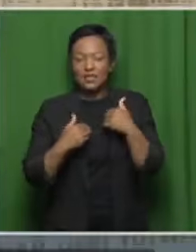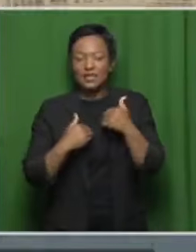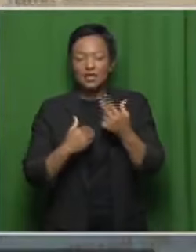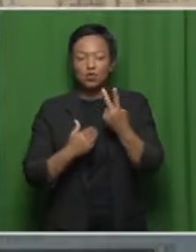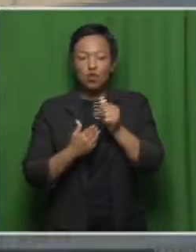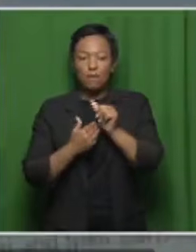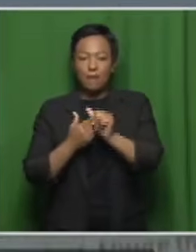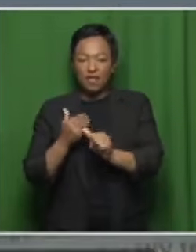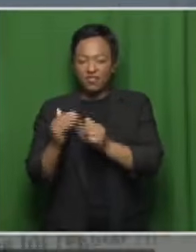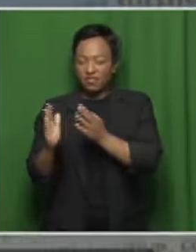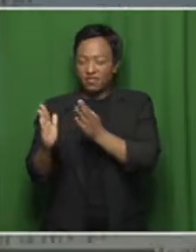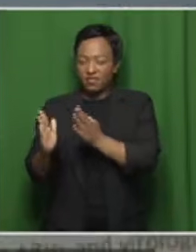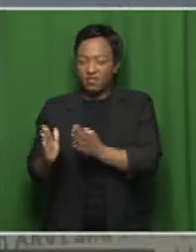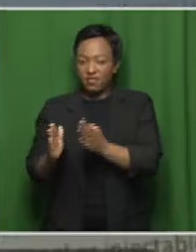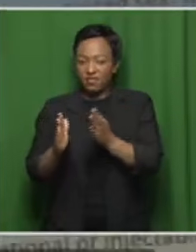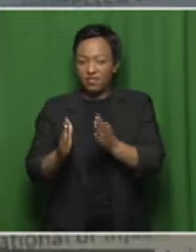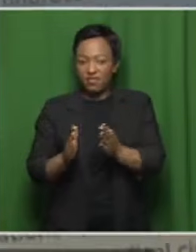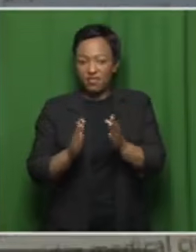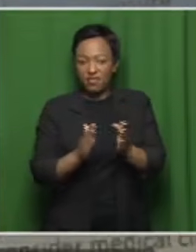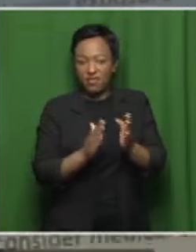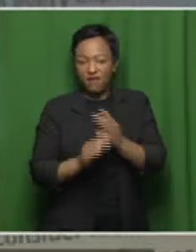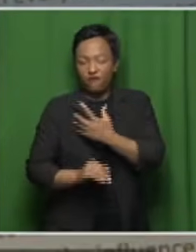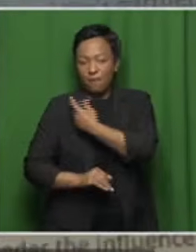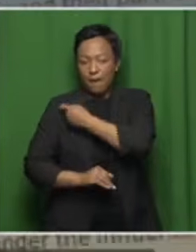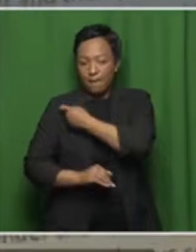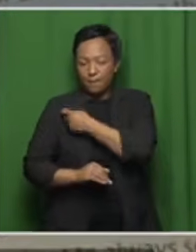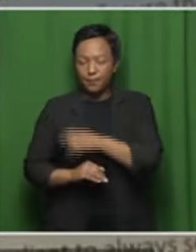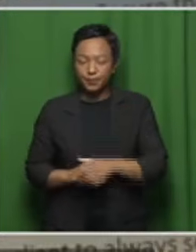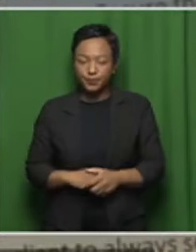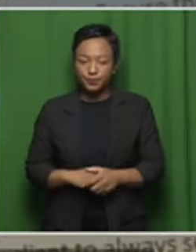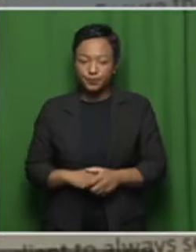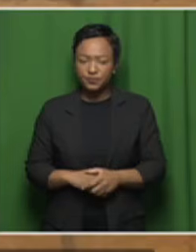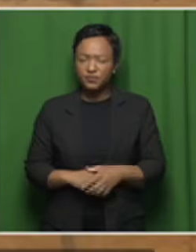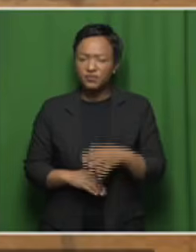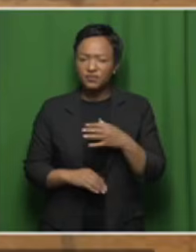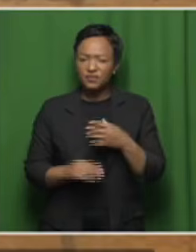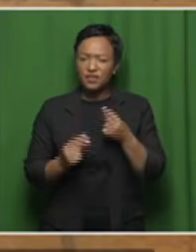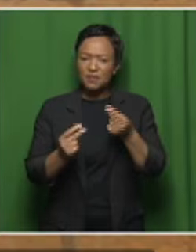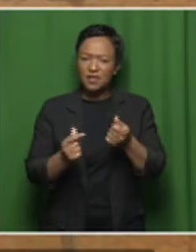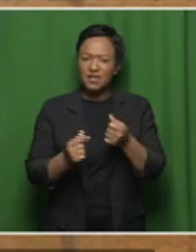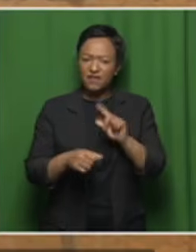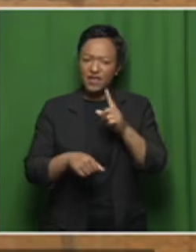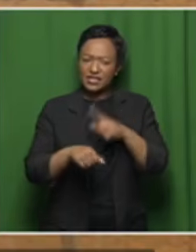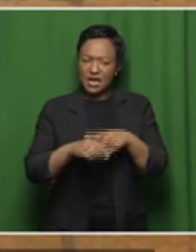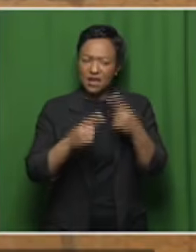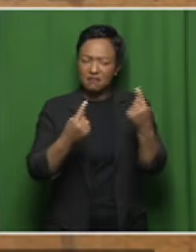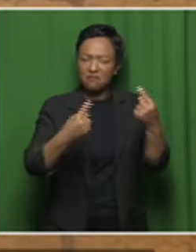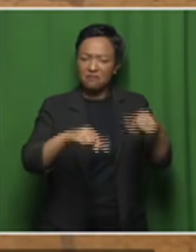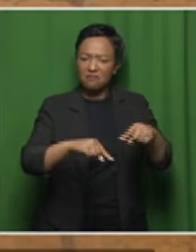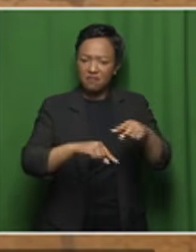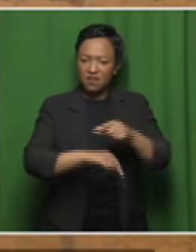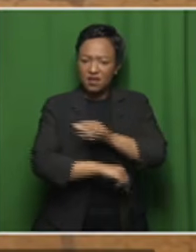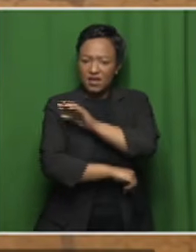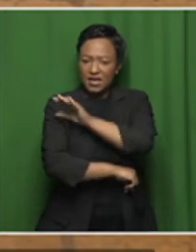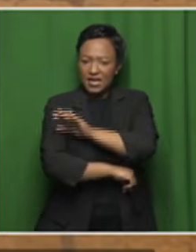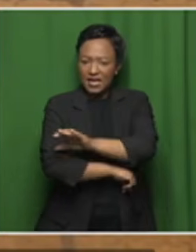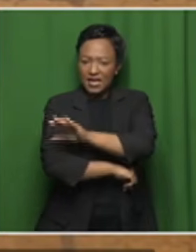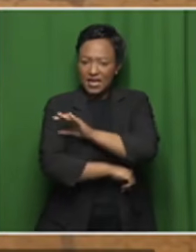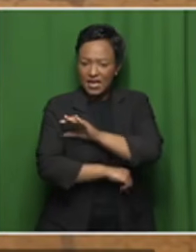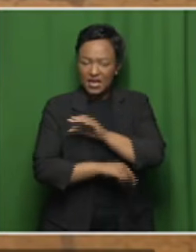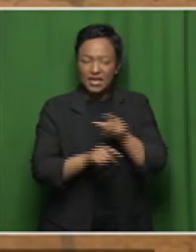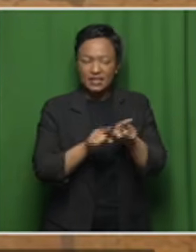2-monthly injectable. Immediately when I went there for the first time for the clinic services, on that very same